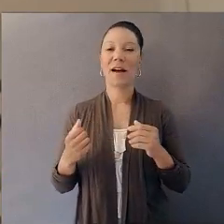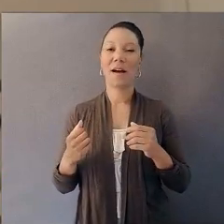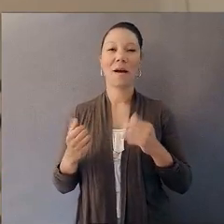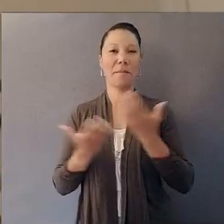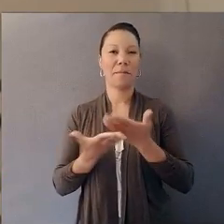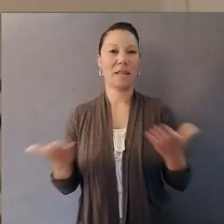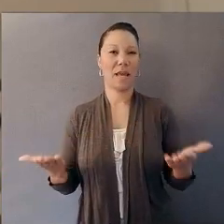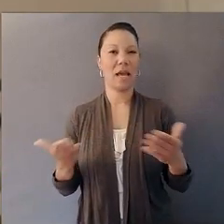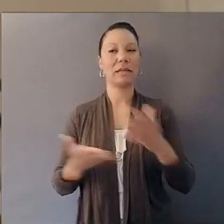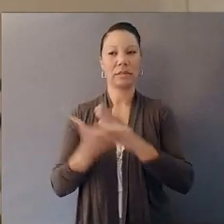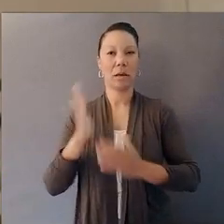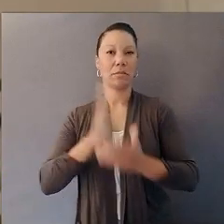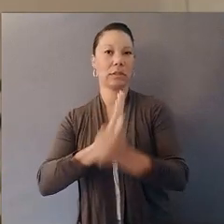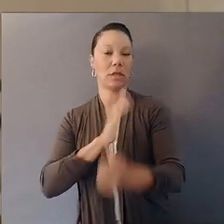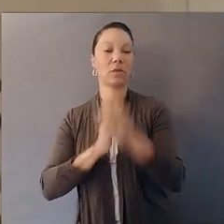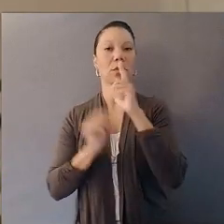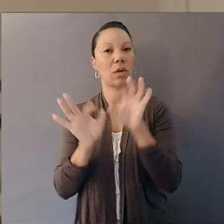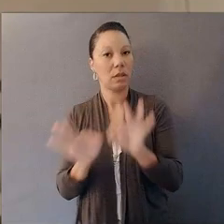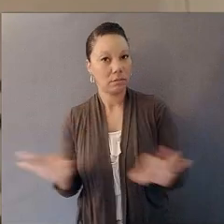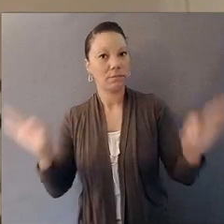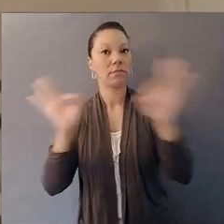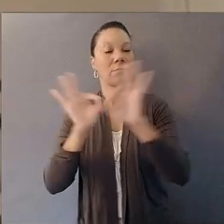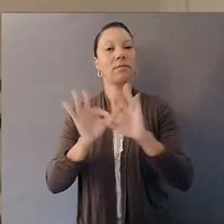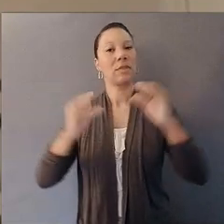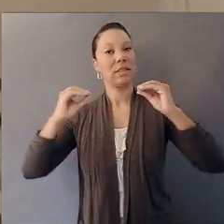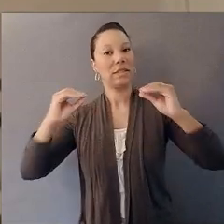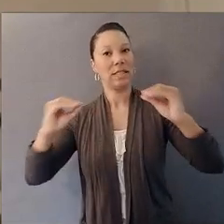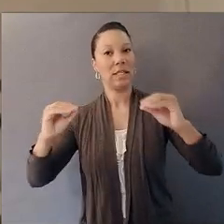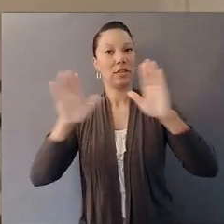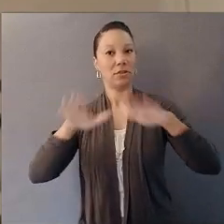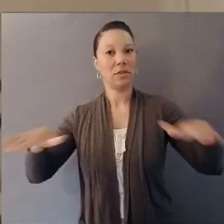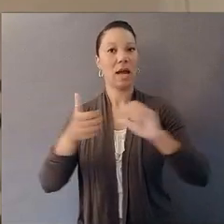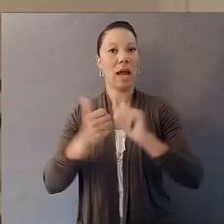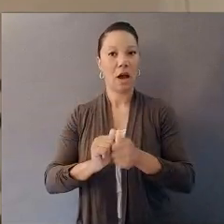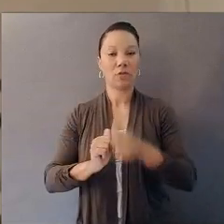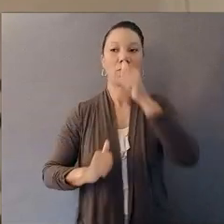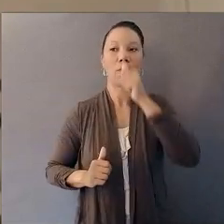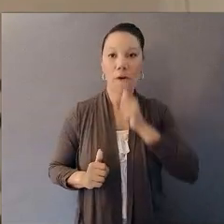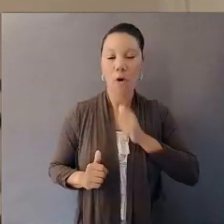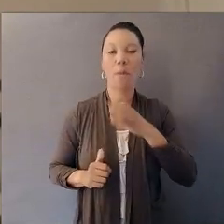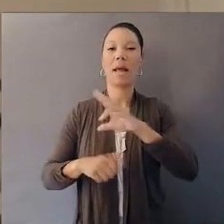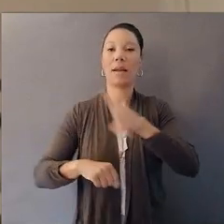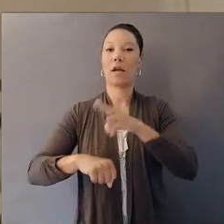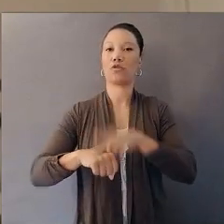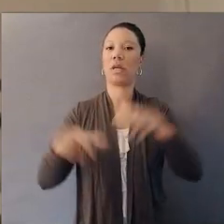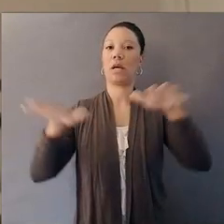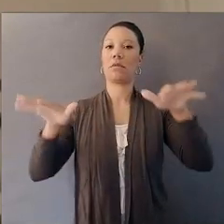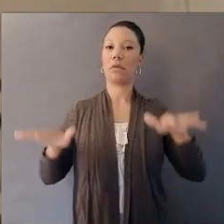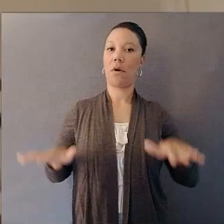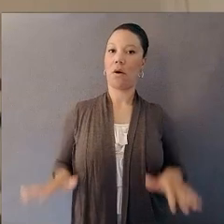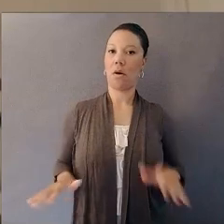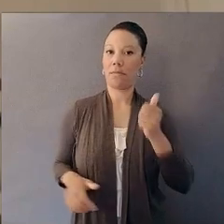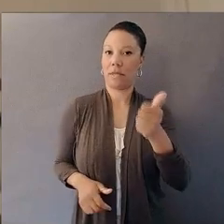to the development of these kids during this time, to teach them how to naturally calm themselves, which in turn makes